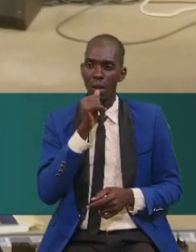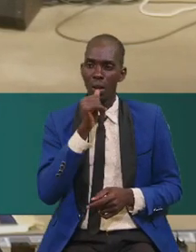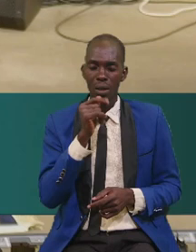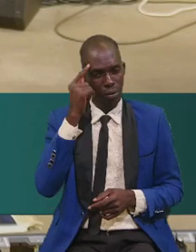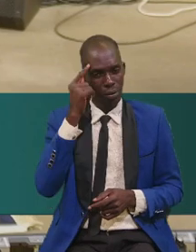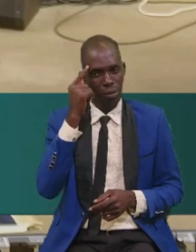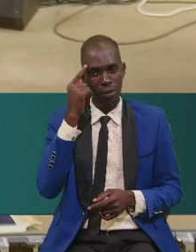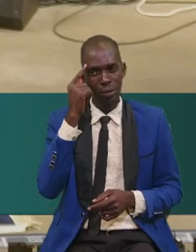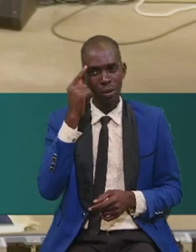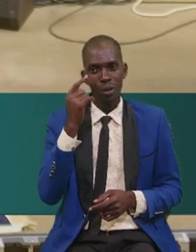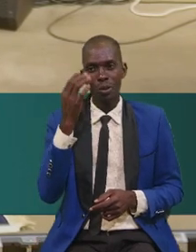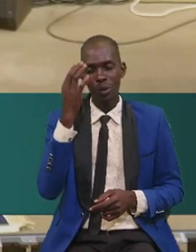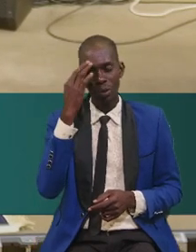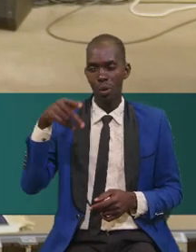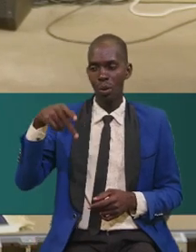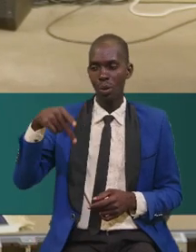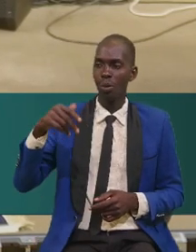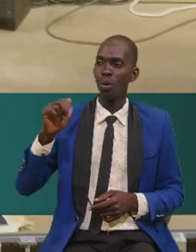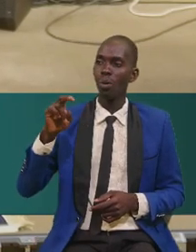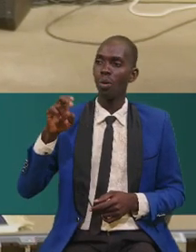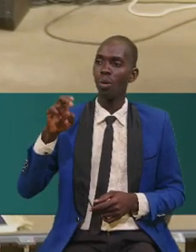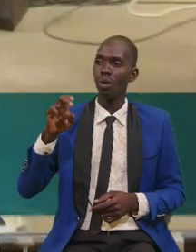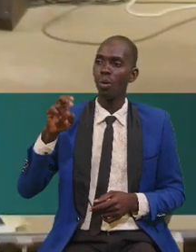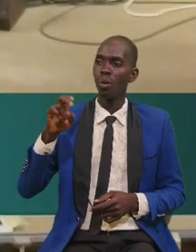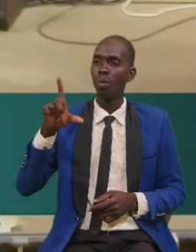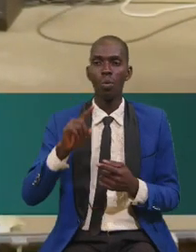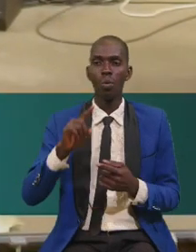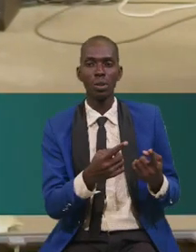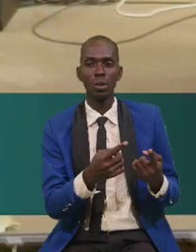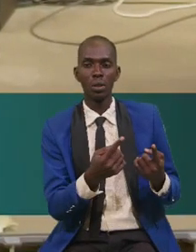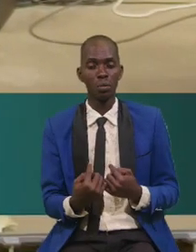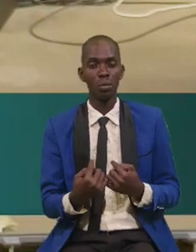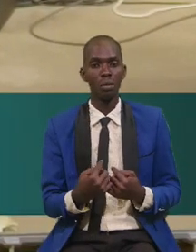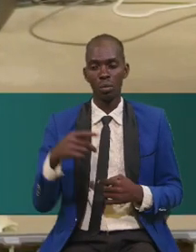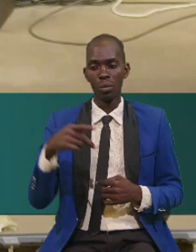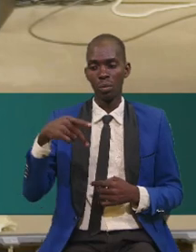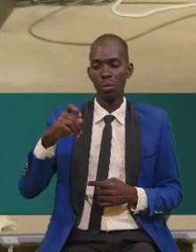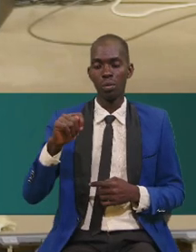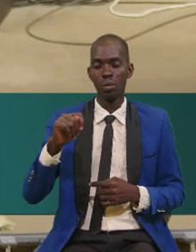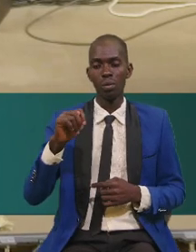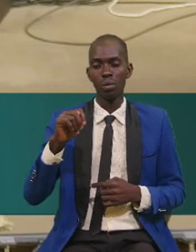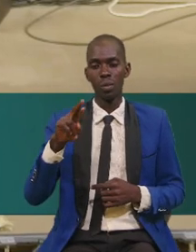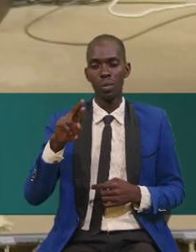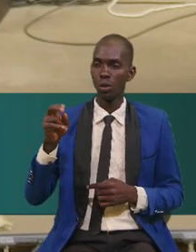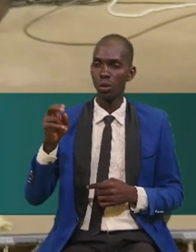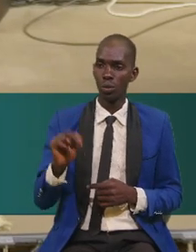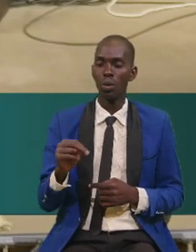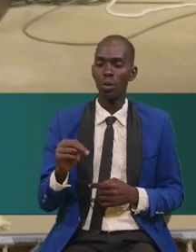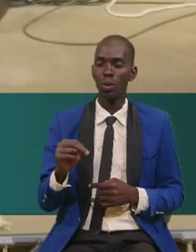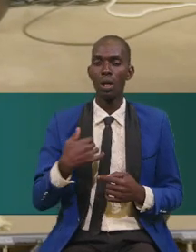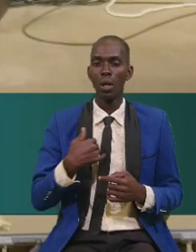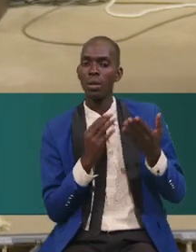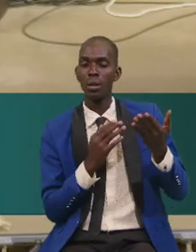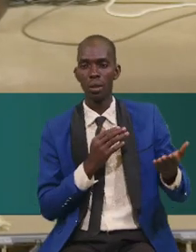Apostle, when he came up, Peter, John had been running and had been going and going